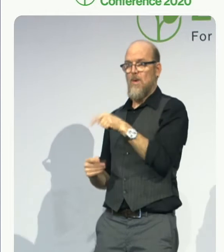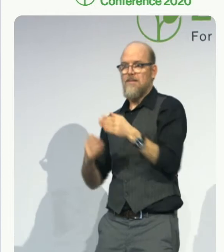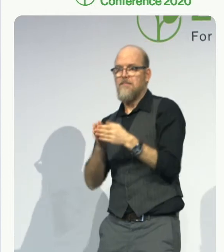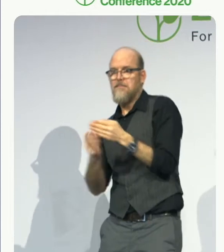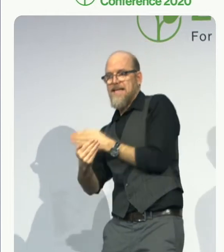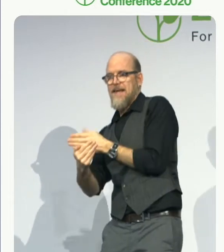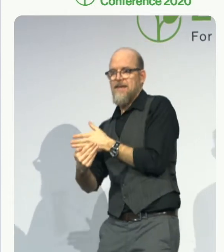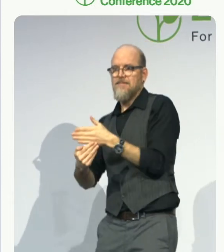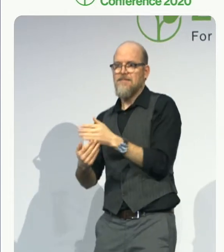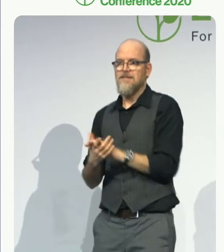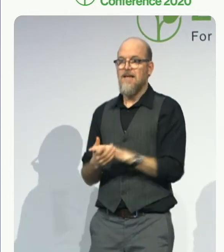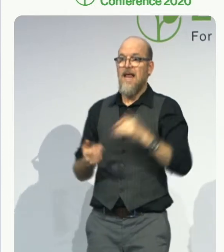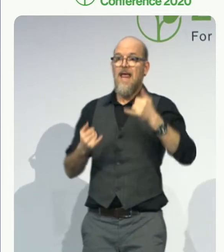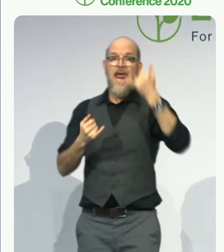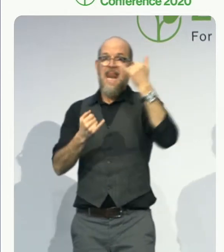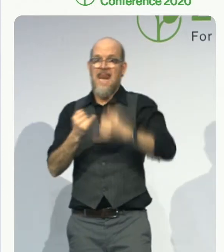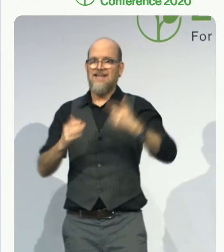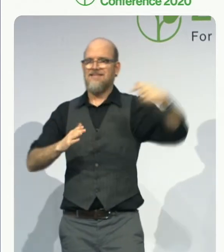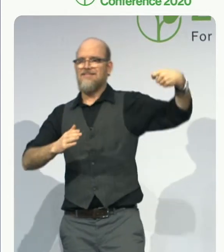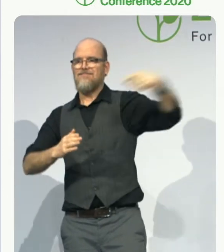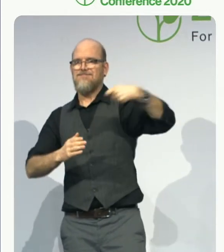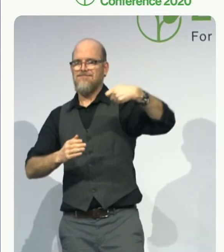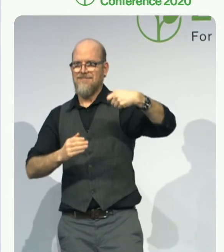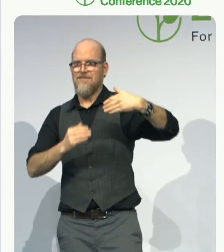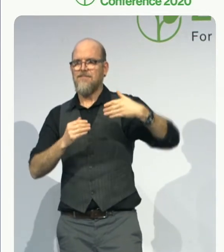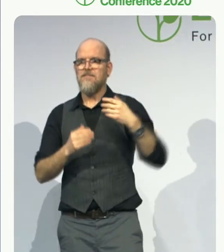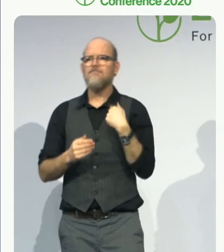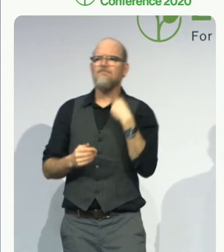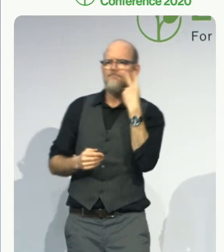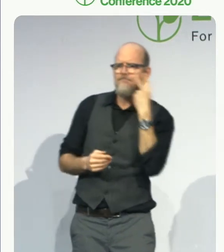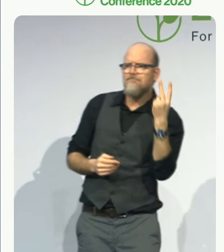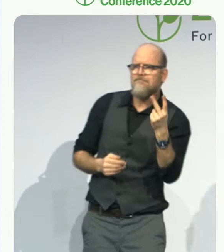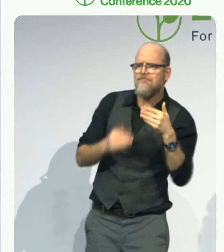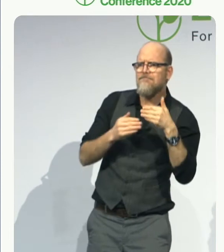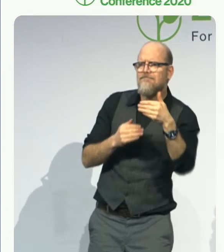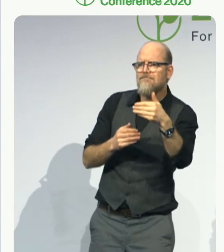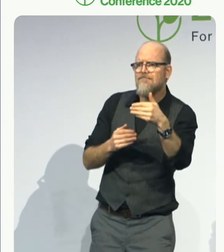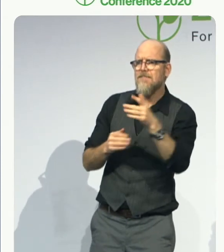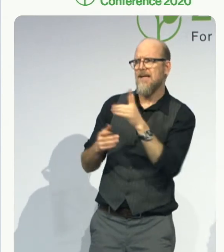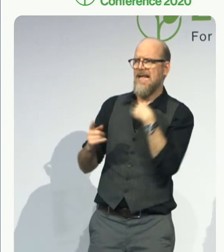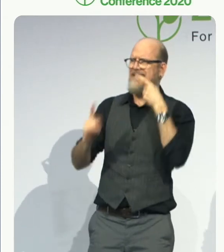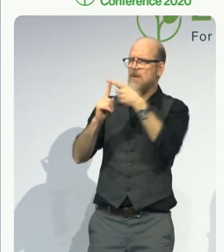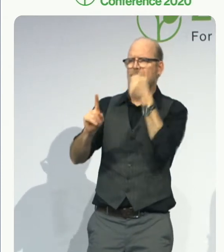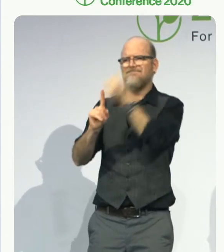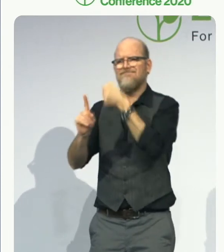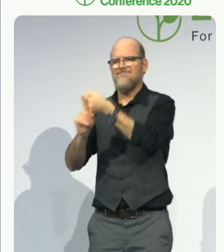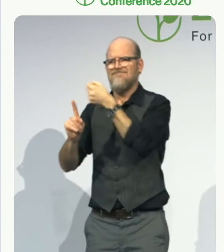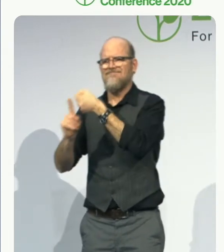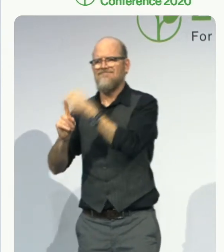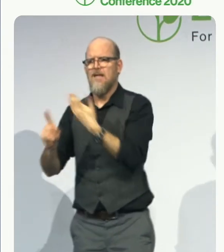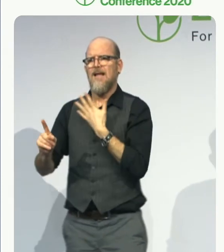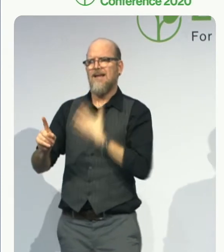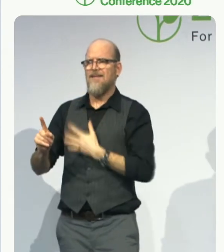Disability, access to books for underserved populations, and other